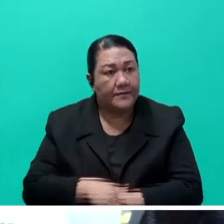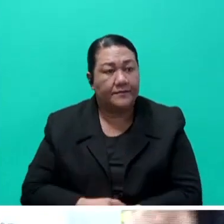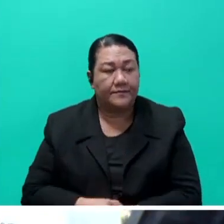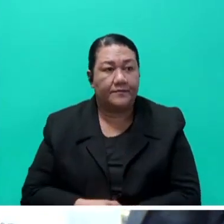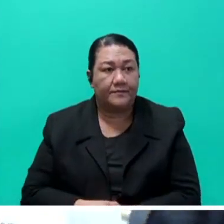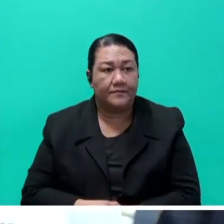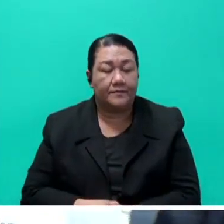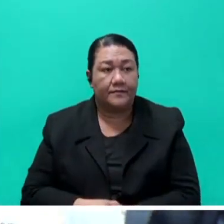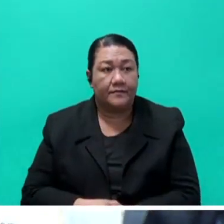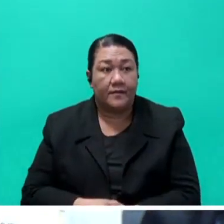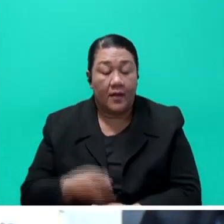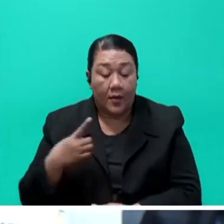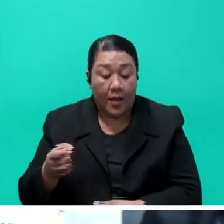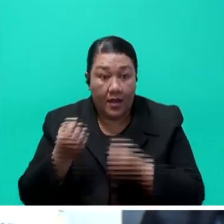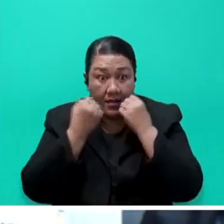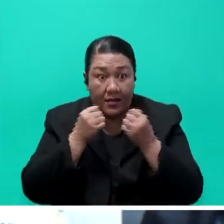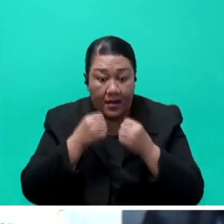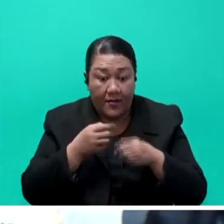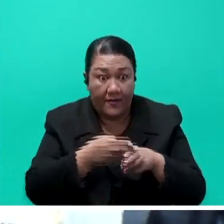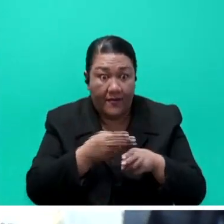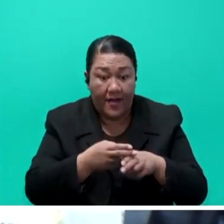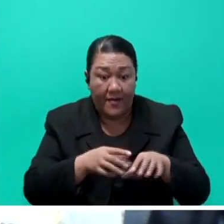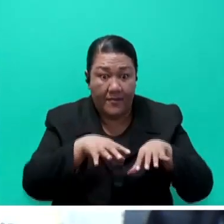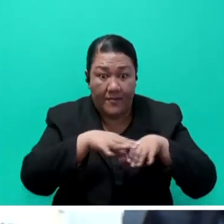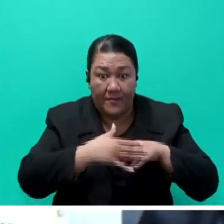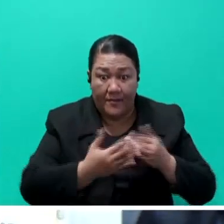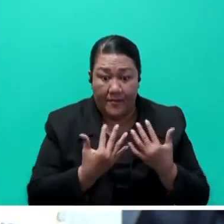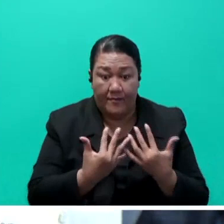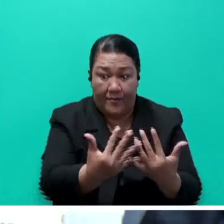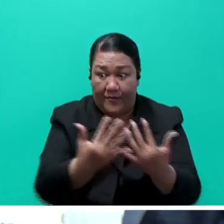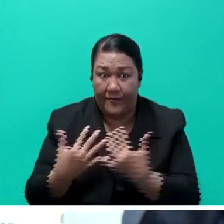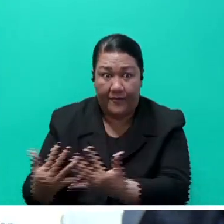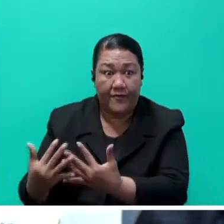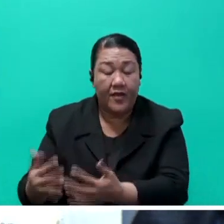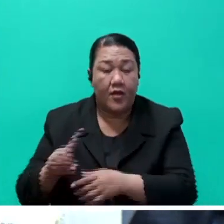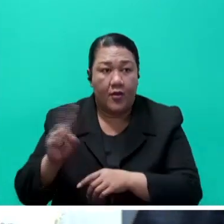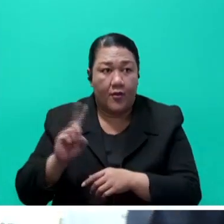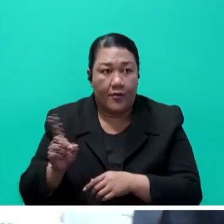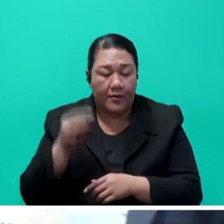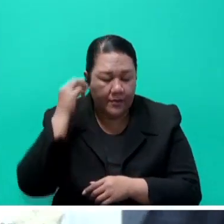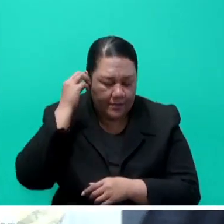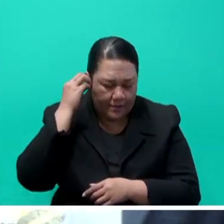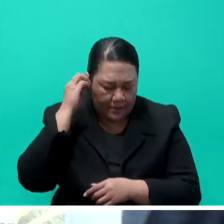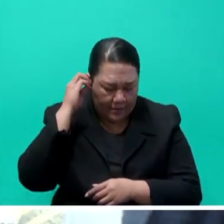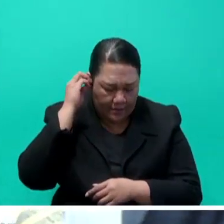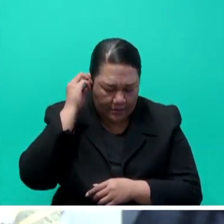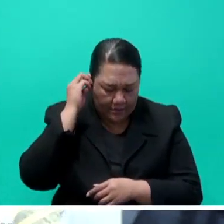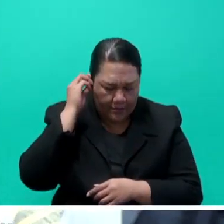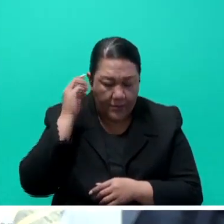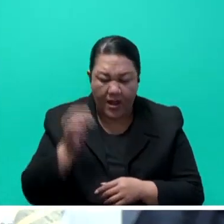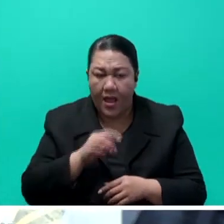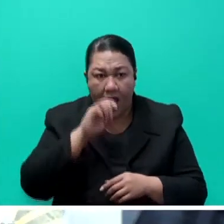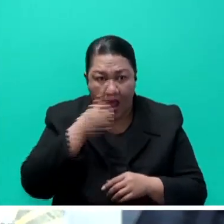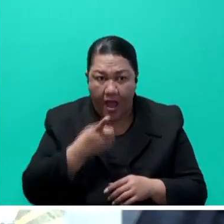inconsistent cane feeding, especially with the billet mechanical harvested cane. As such, the mill cannot run its full potential as